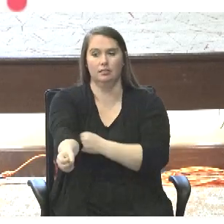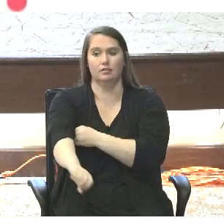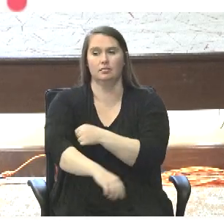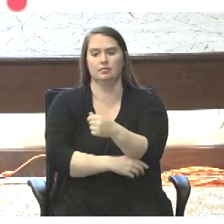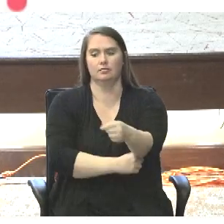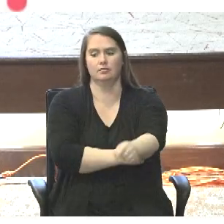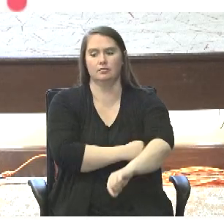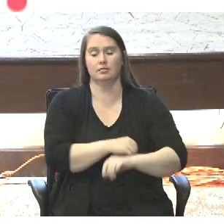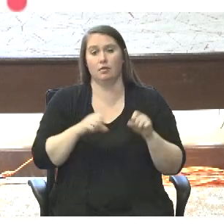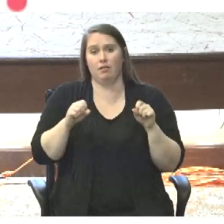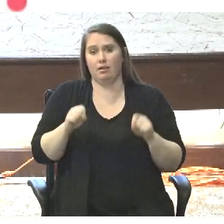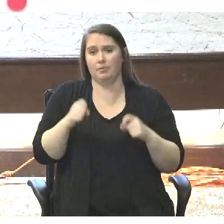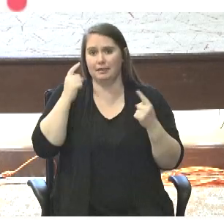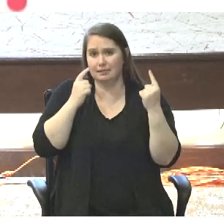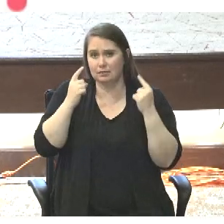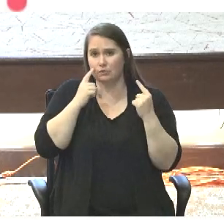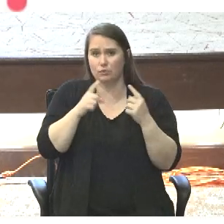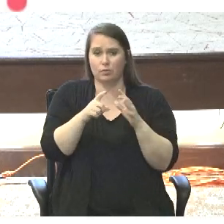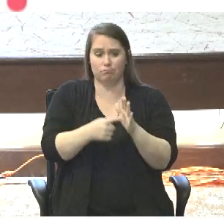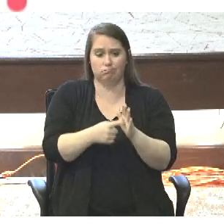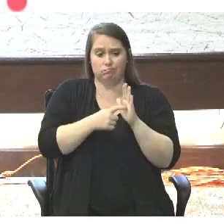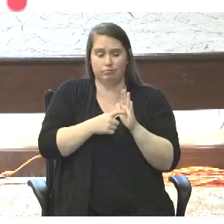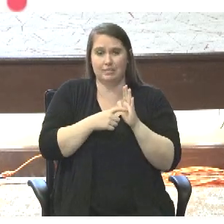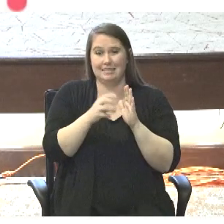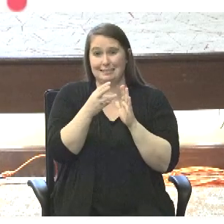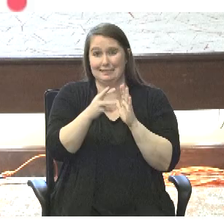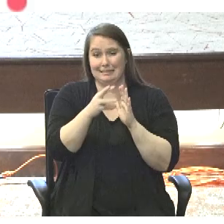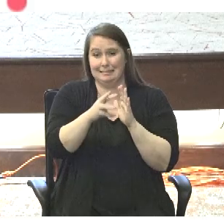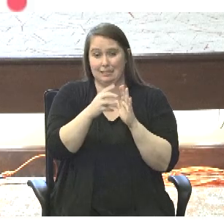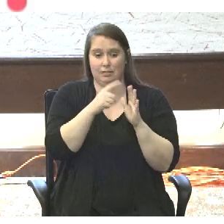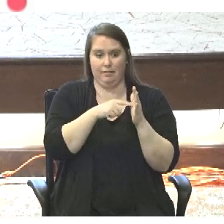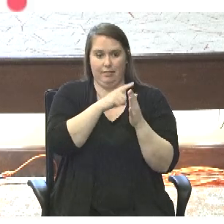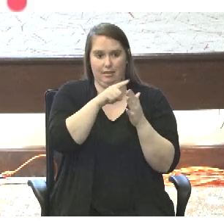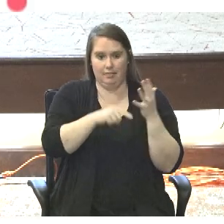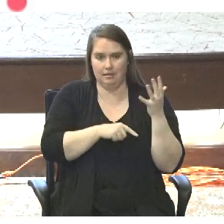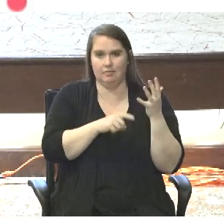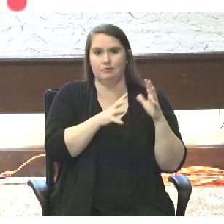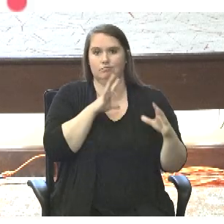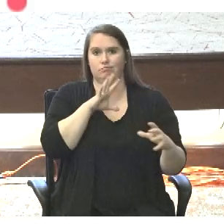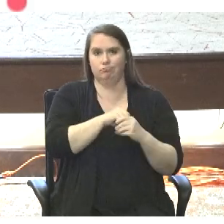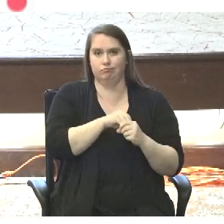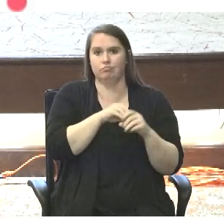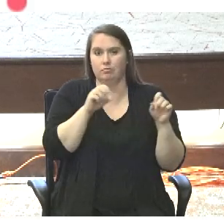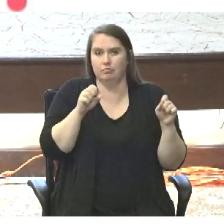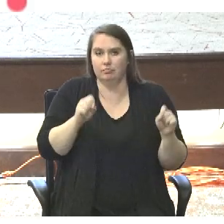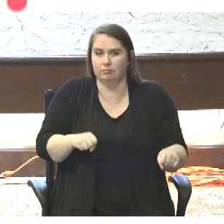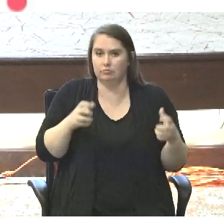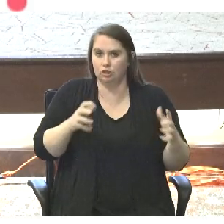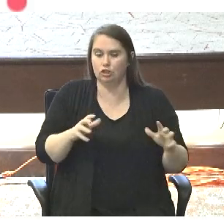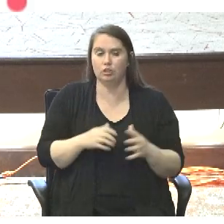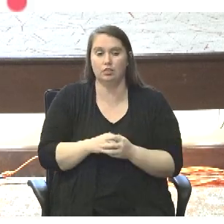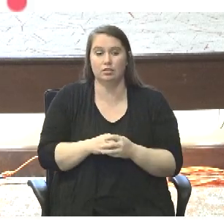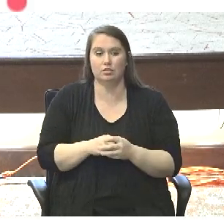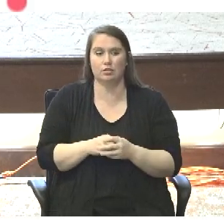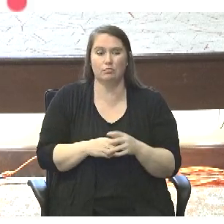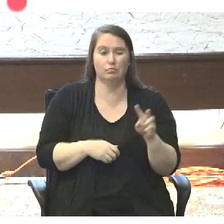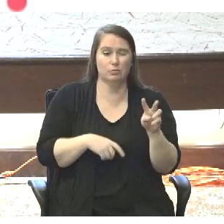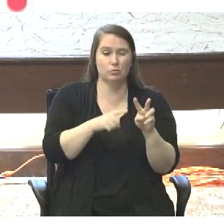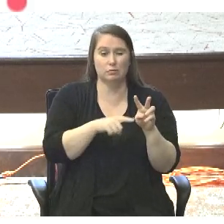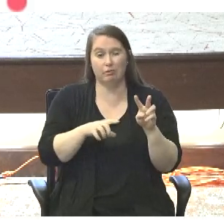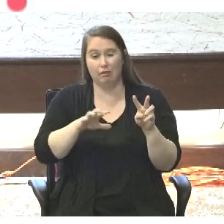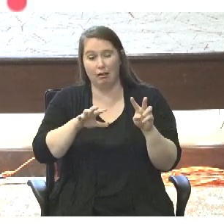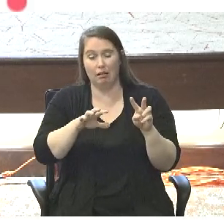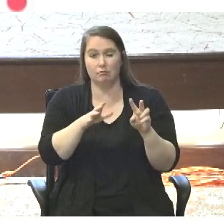accessible playground, our requirement is only for 16 of these features. So this is in the age 2 to 5 range, and you can